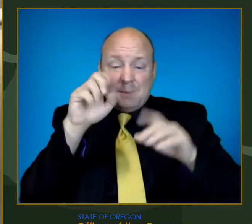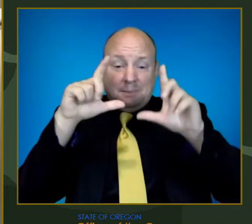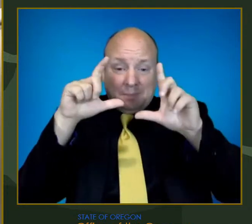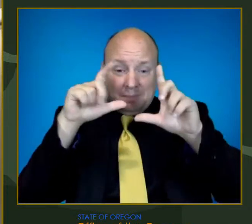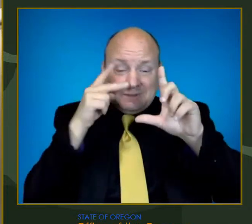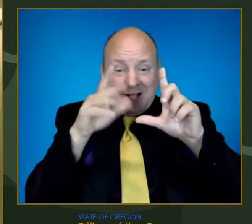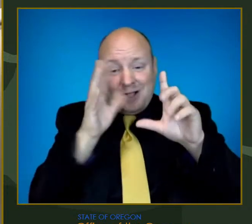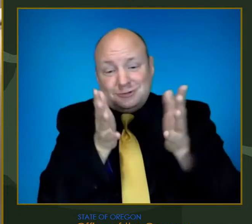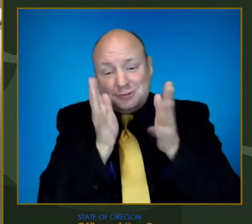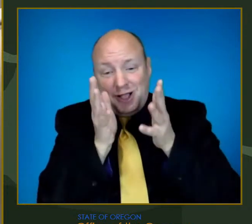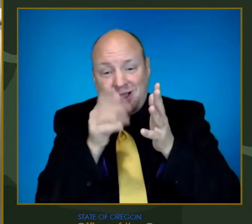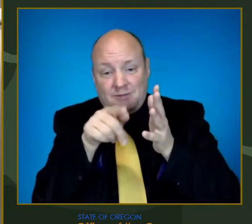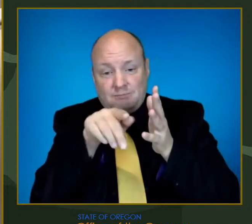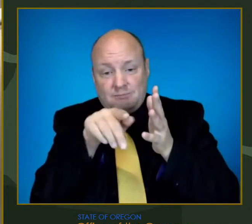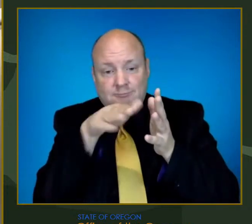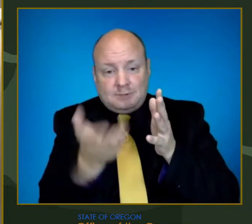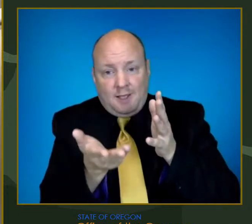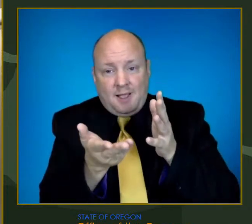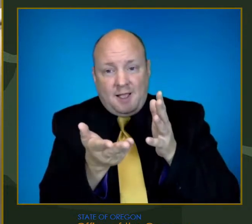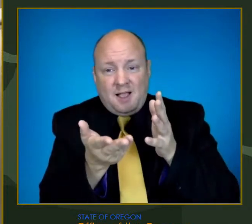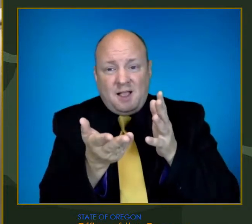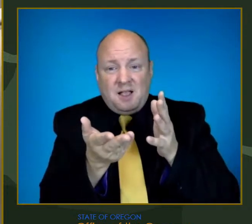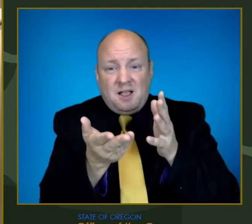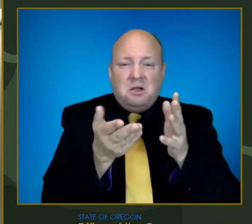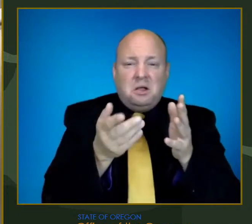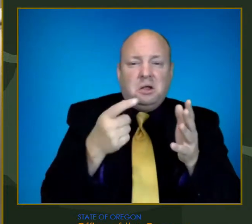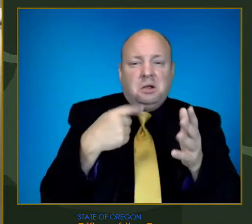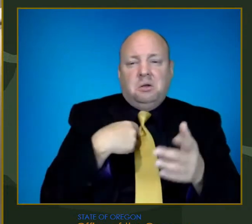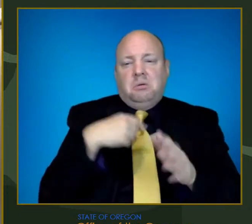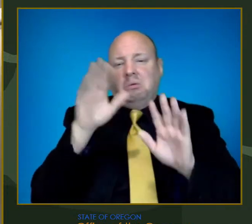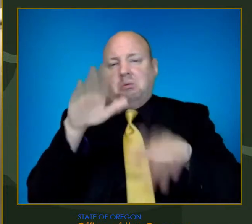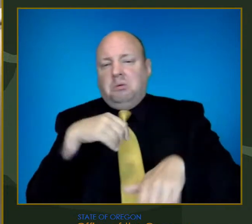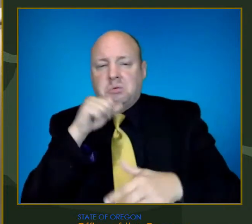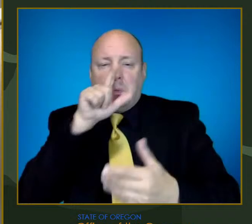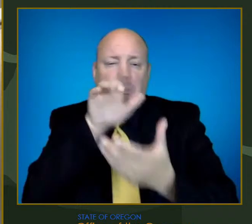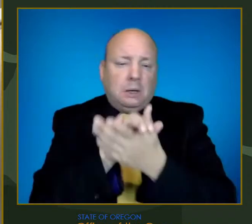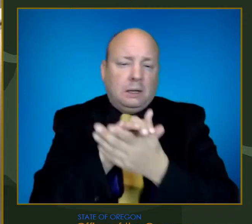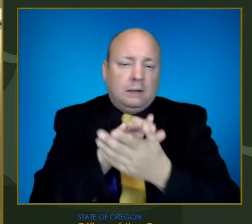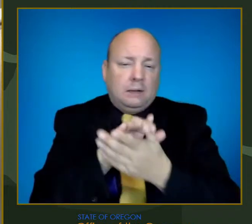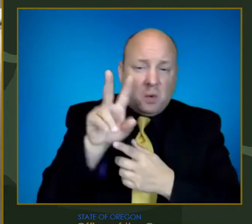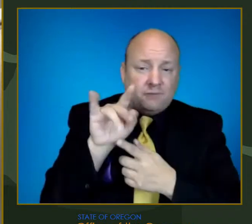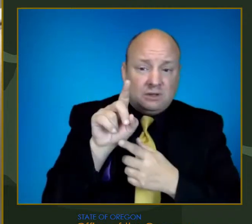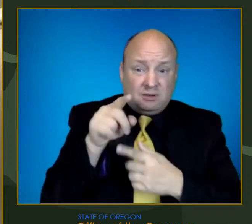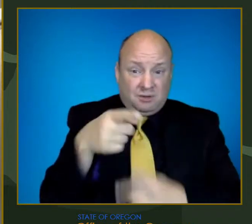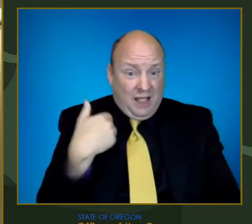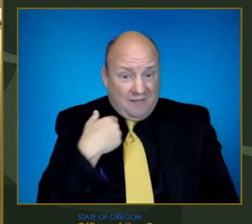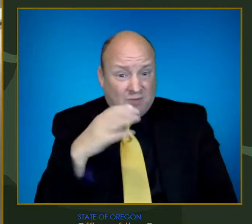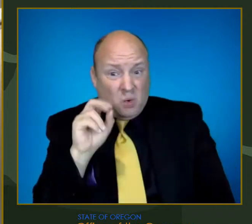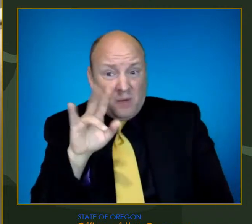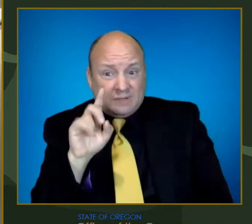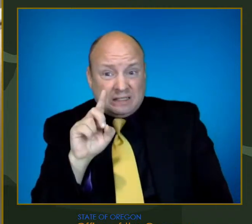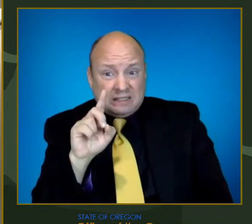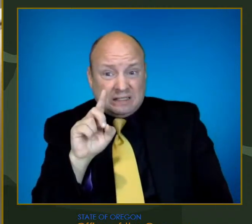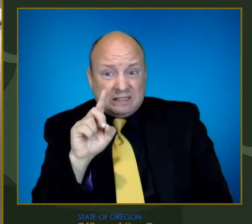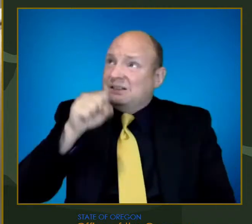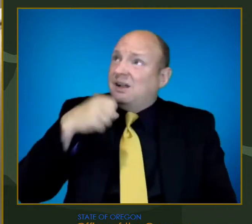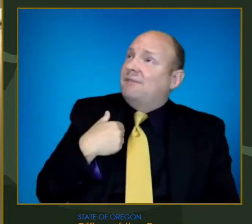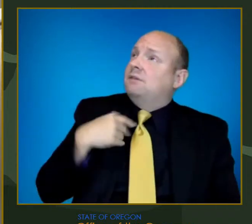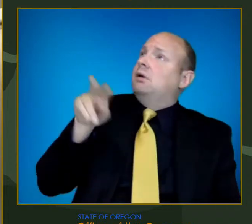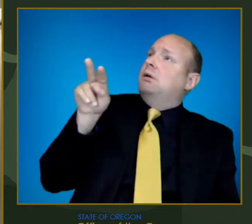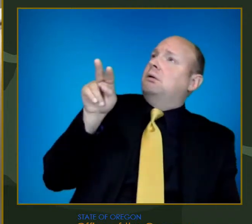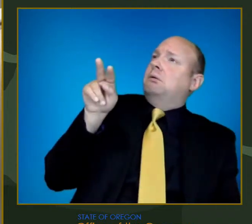with the disease, but don't believe in it. And then there are those who didn't believe in COVID-19 or didn't believe in